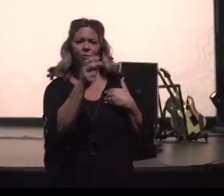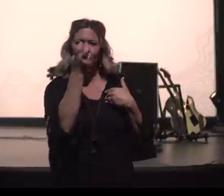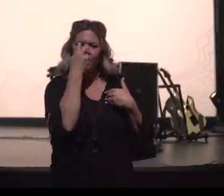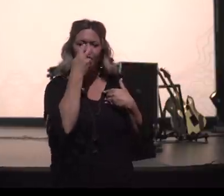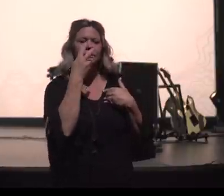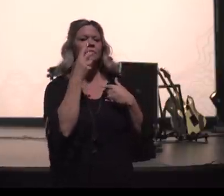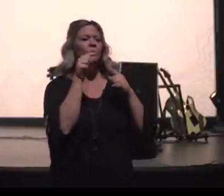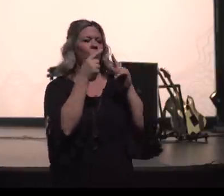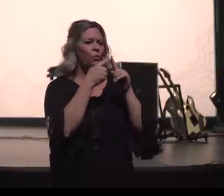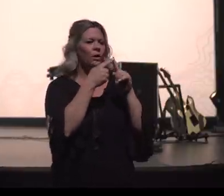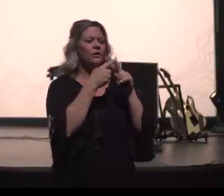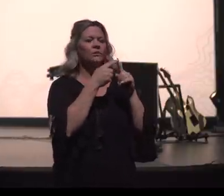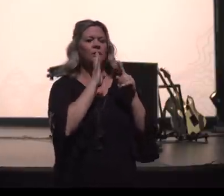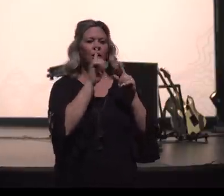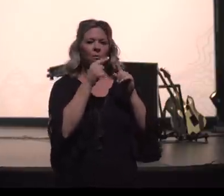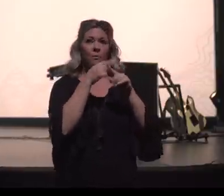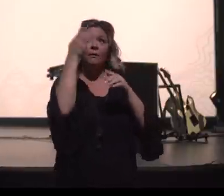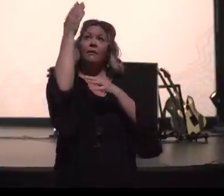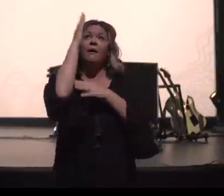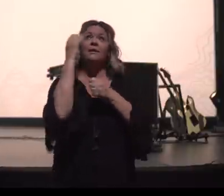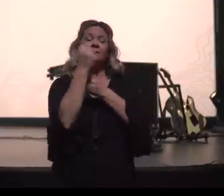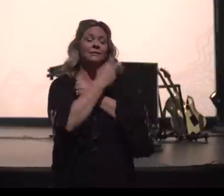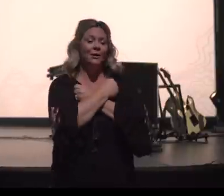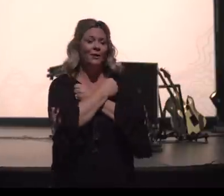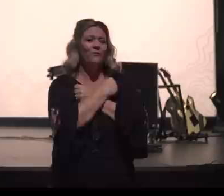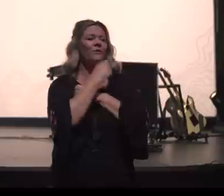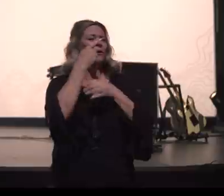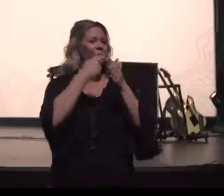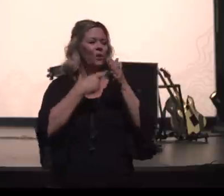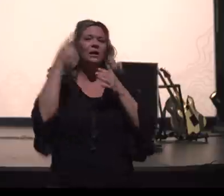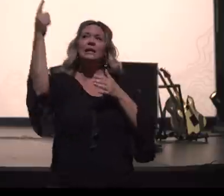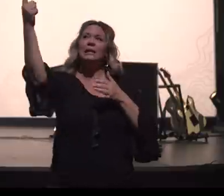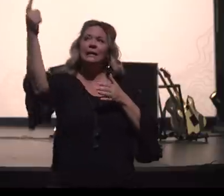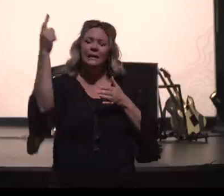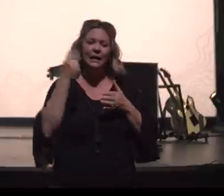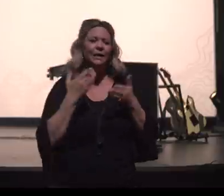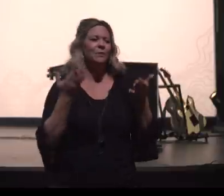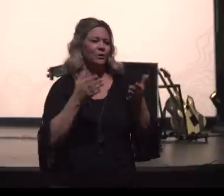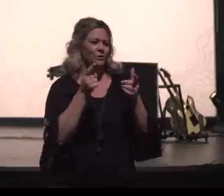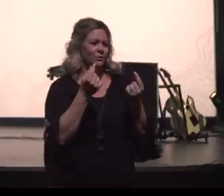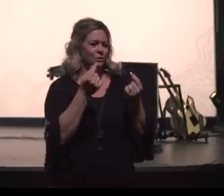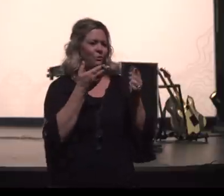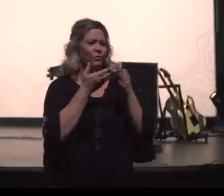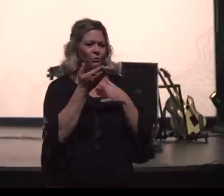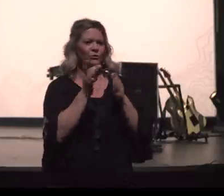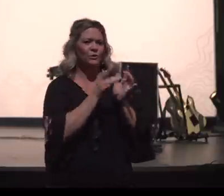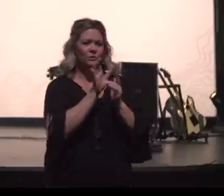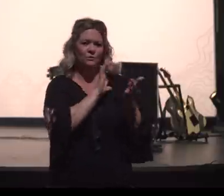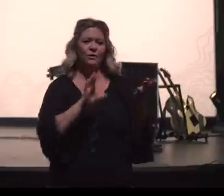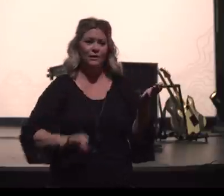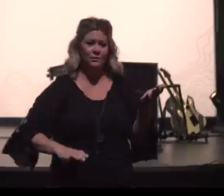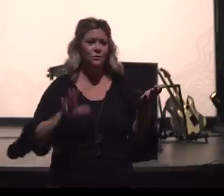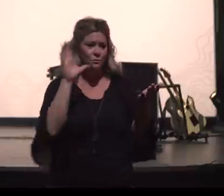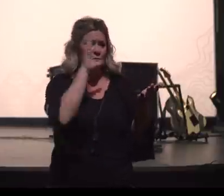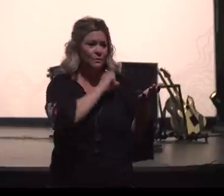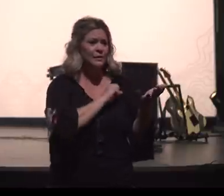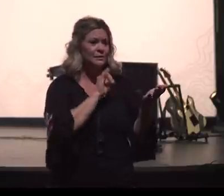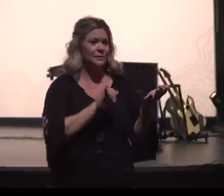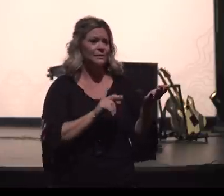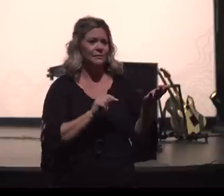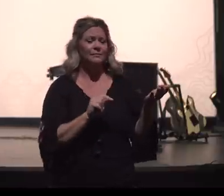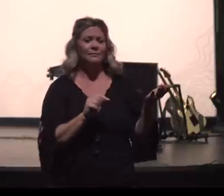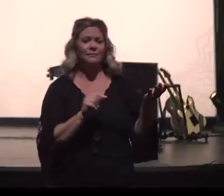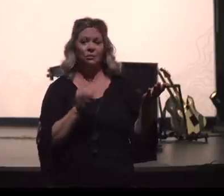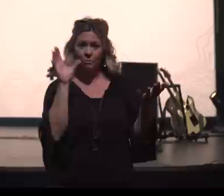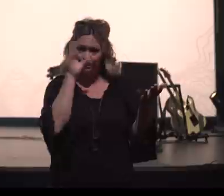it comes to the love of God and what he came to do for you through Jesus. You missed it. You've